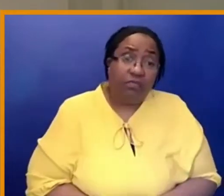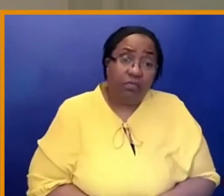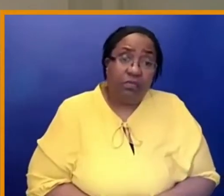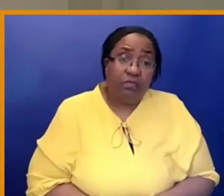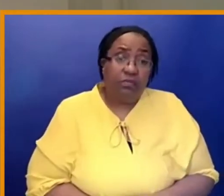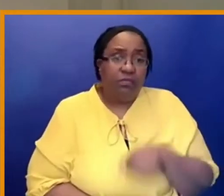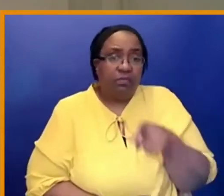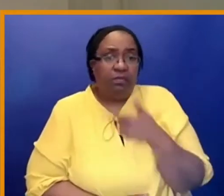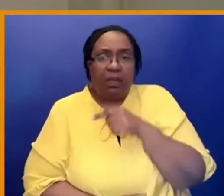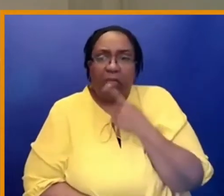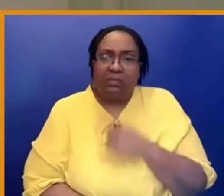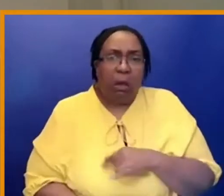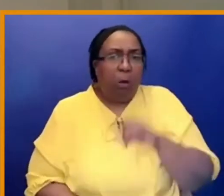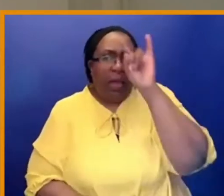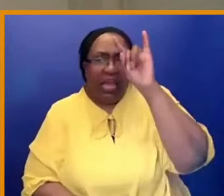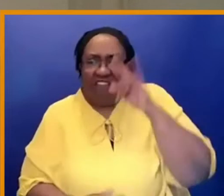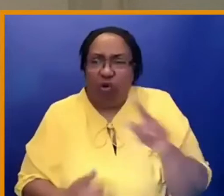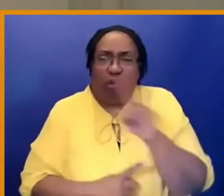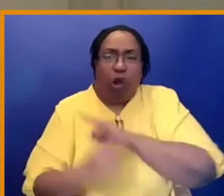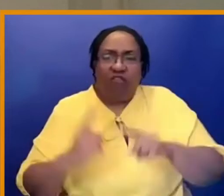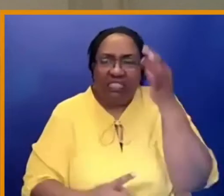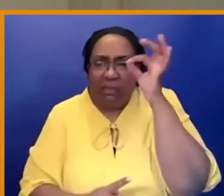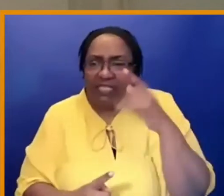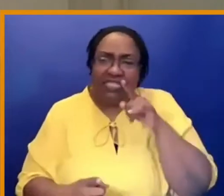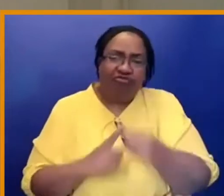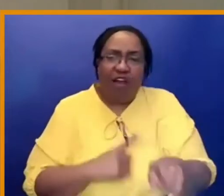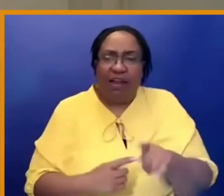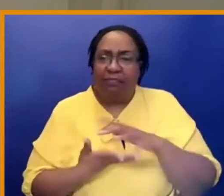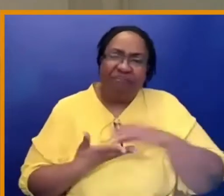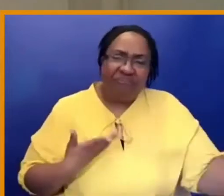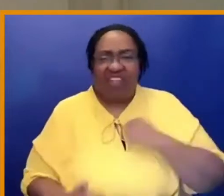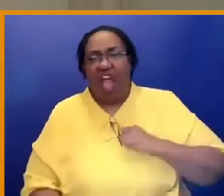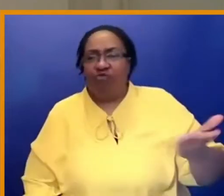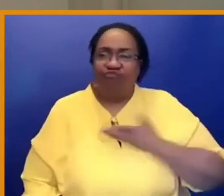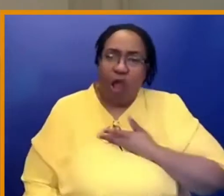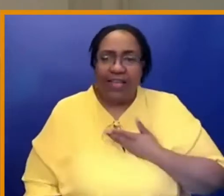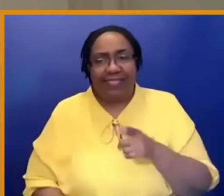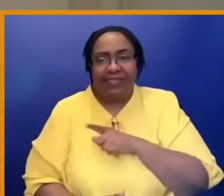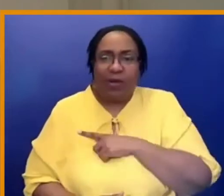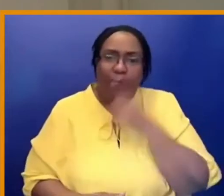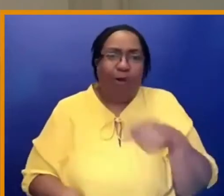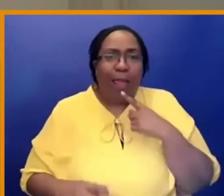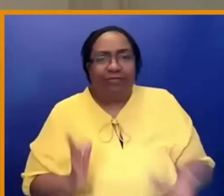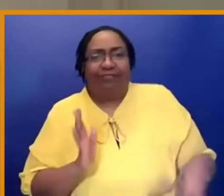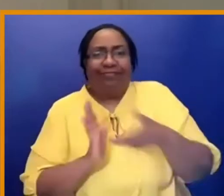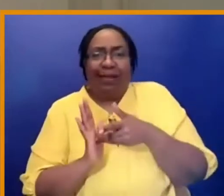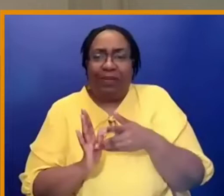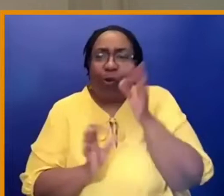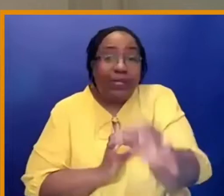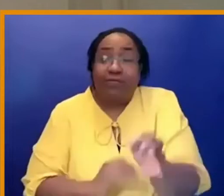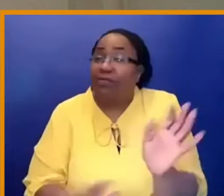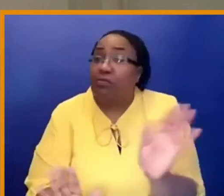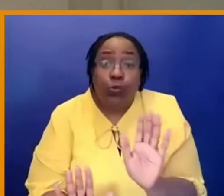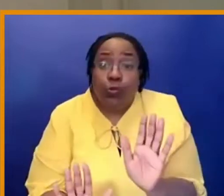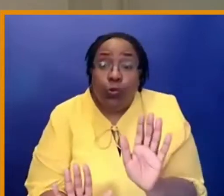committee is trying to take rights away from party members by not allowing them supplementaries, etc. But this is not true, as under the current system,